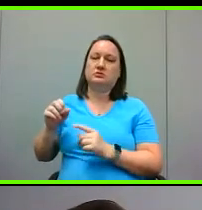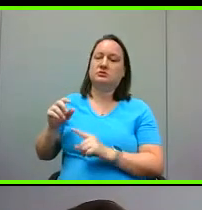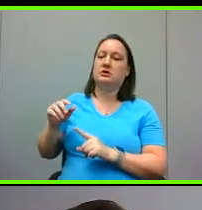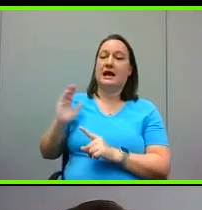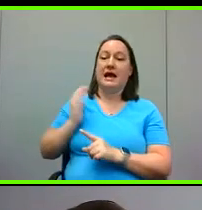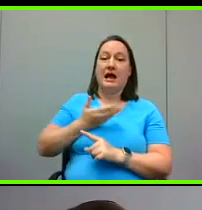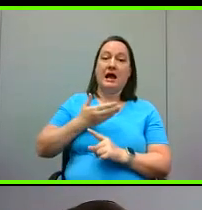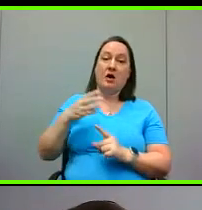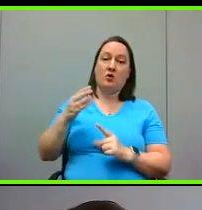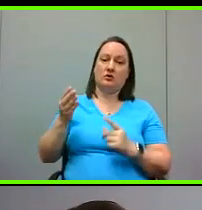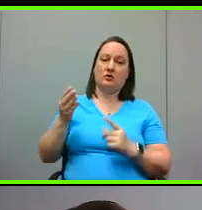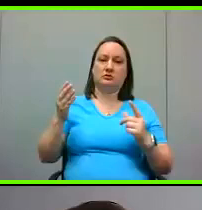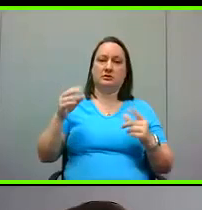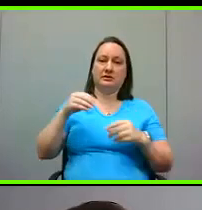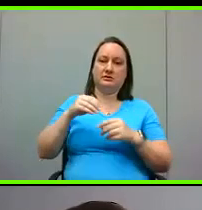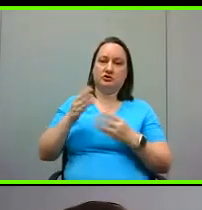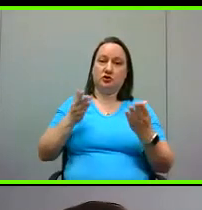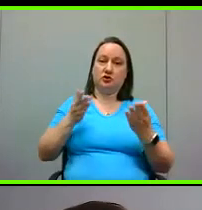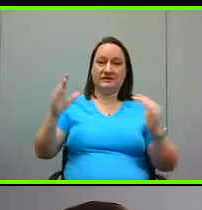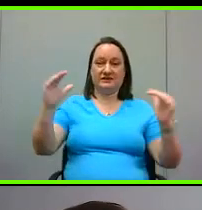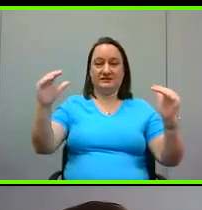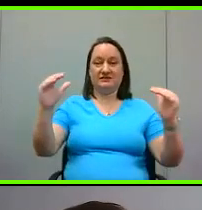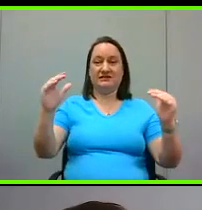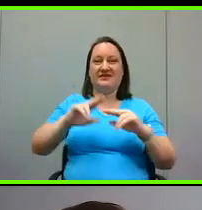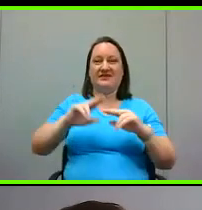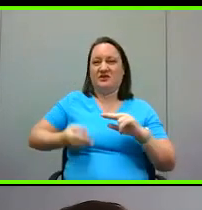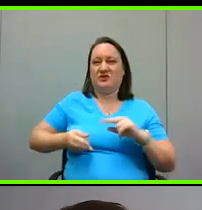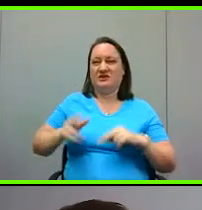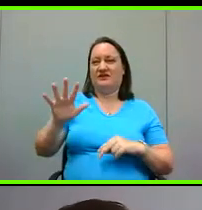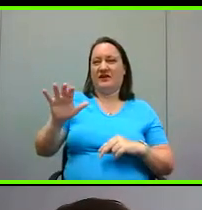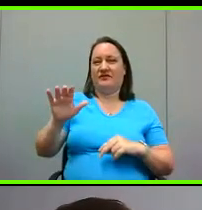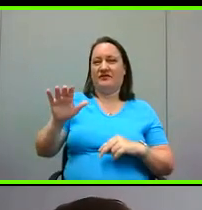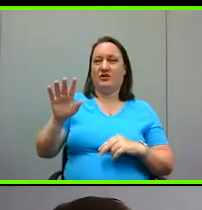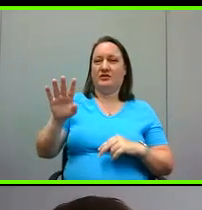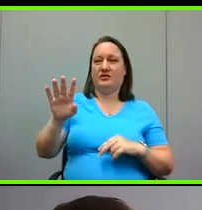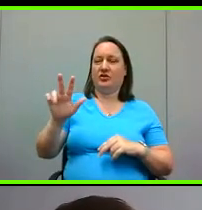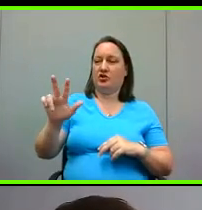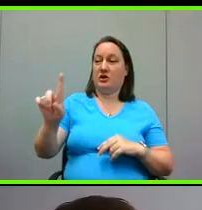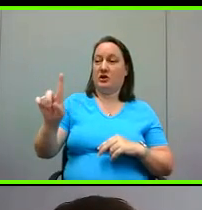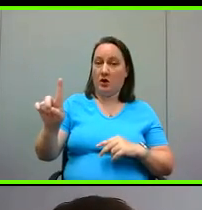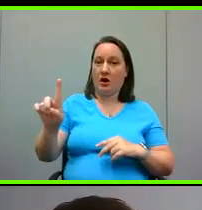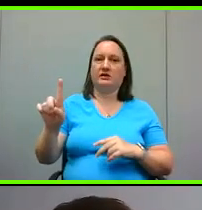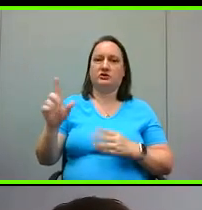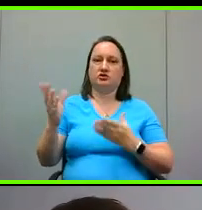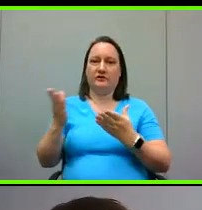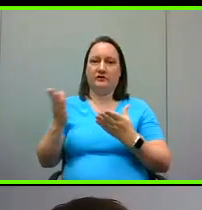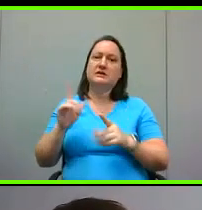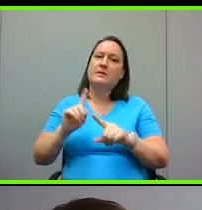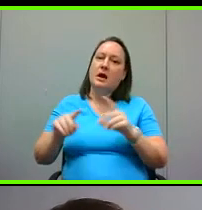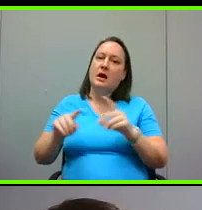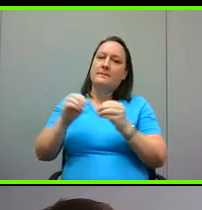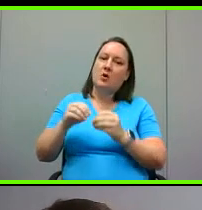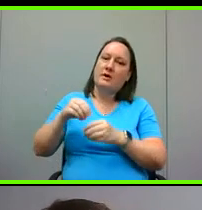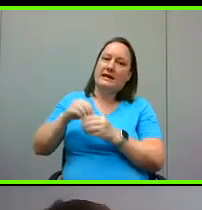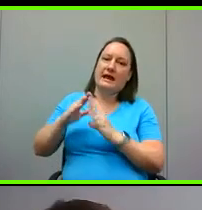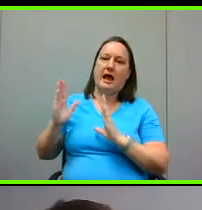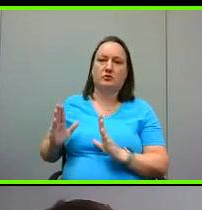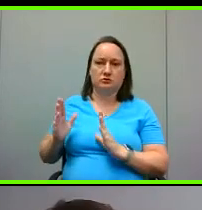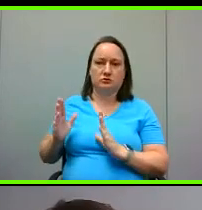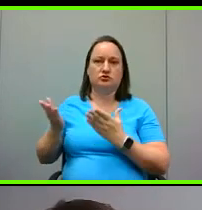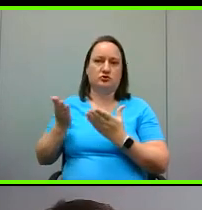decreased 541 services. But overall, we're doing more in-house services on an average than we have been because